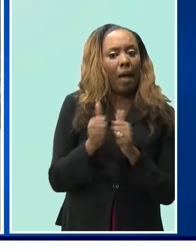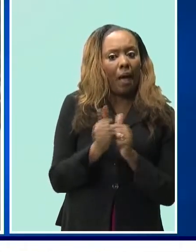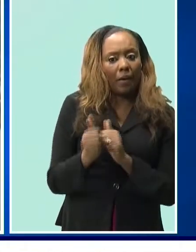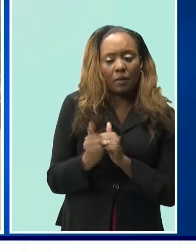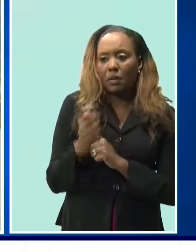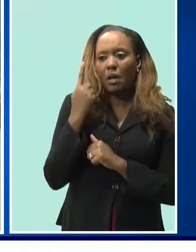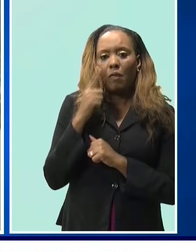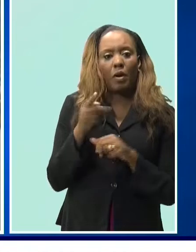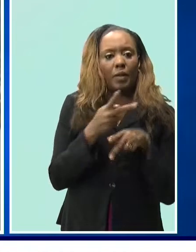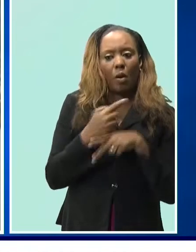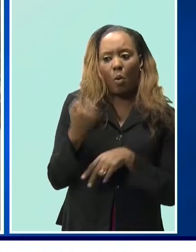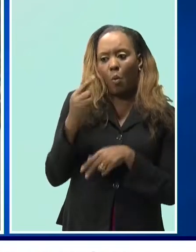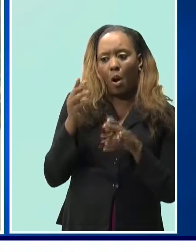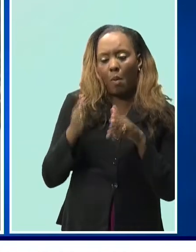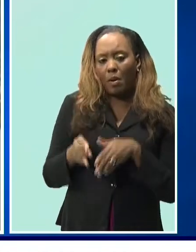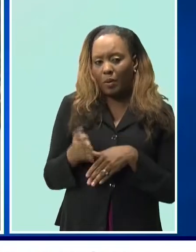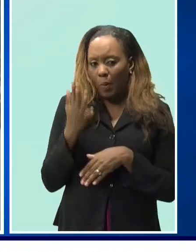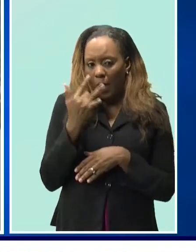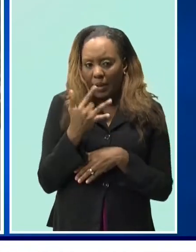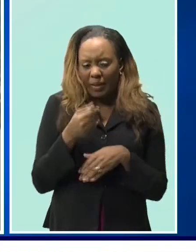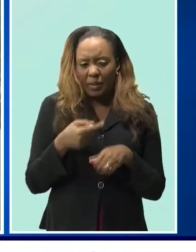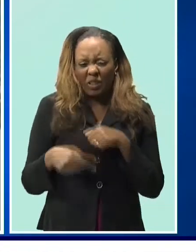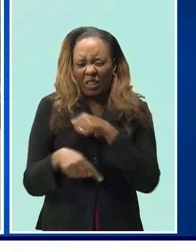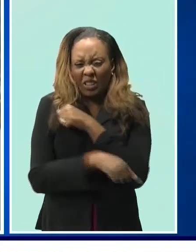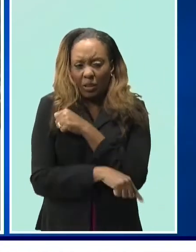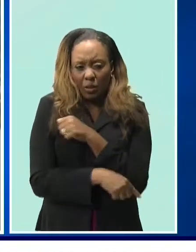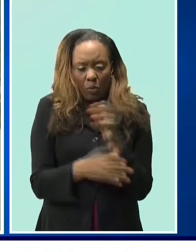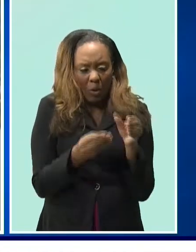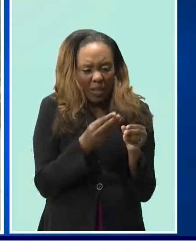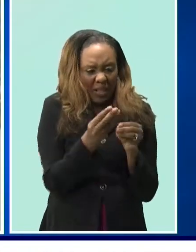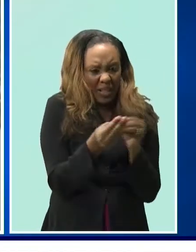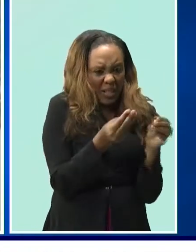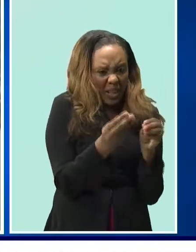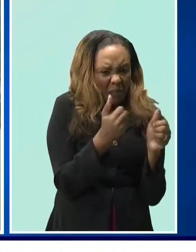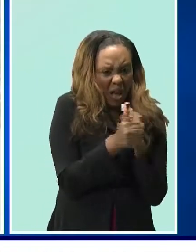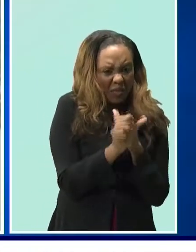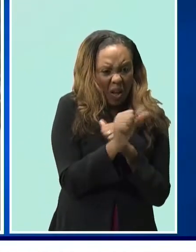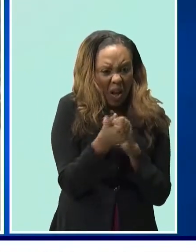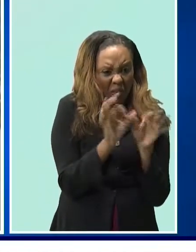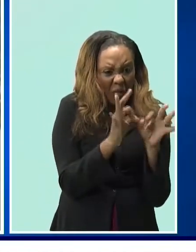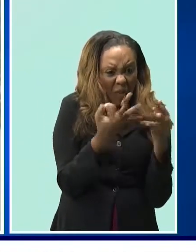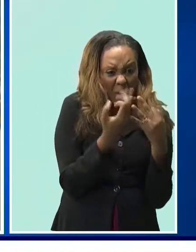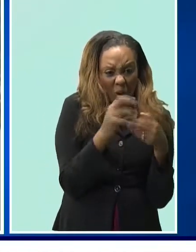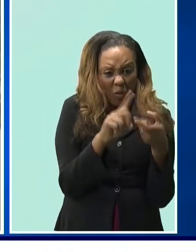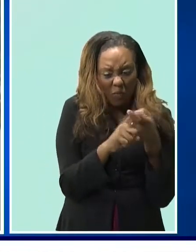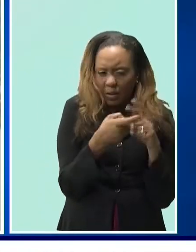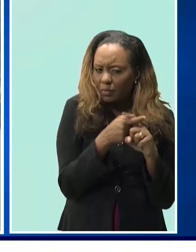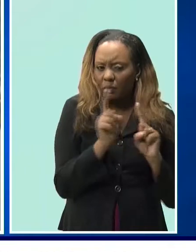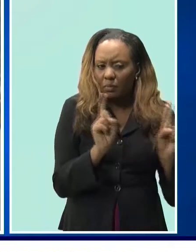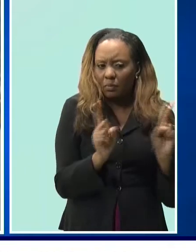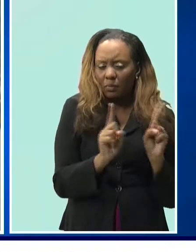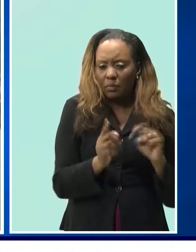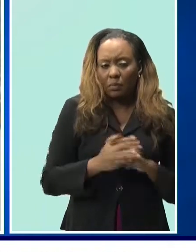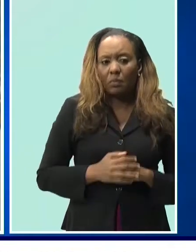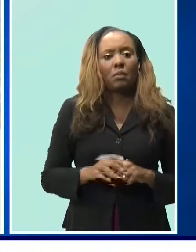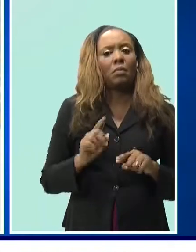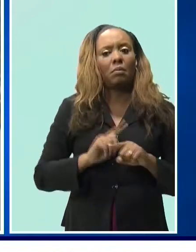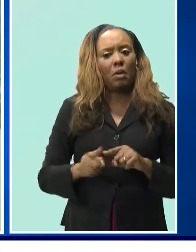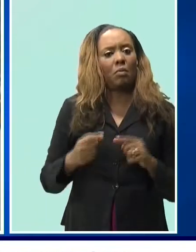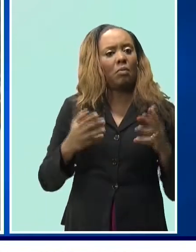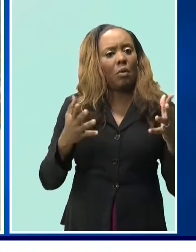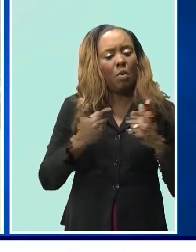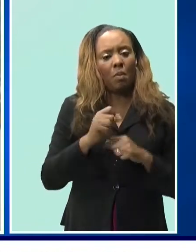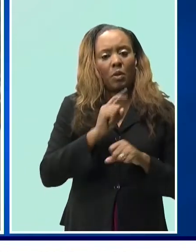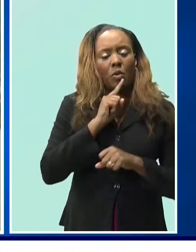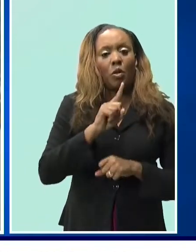one elderly person. But we've been sympathetic in trying to ensure that persons who are caring and looking after the elderly do have the passes to do